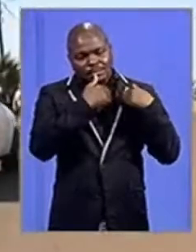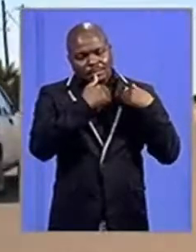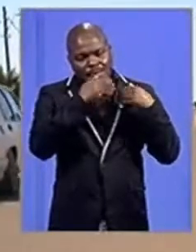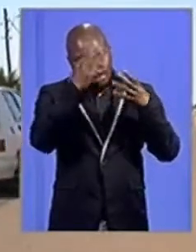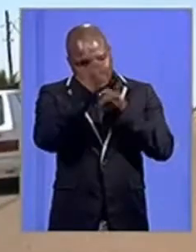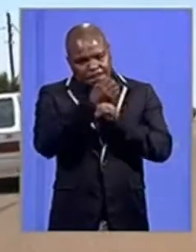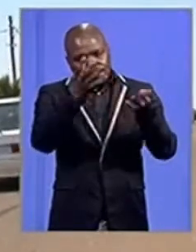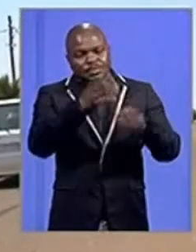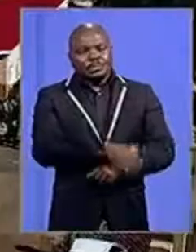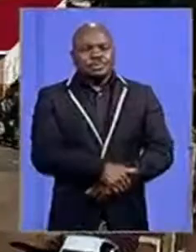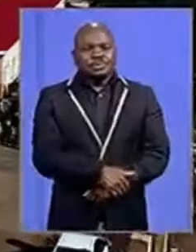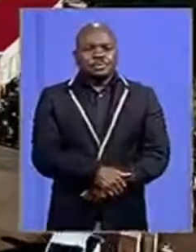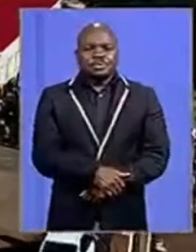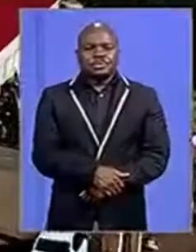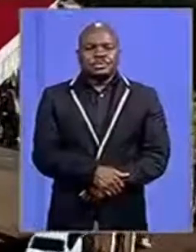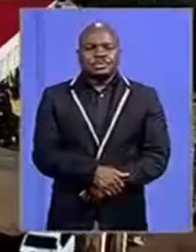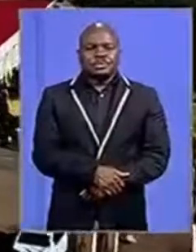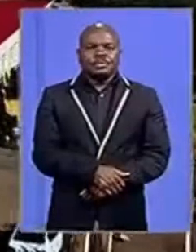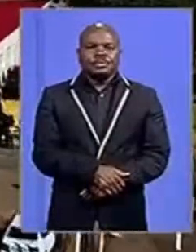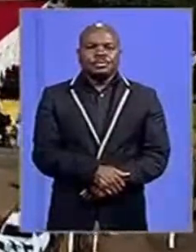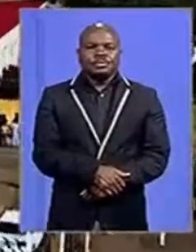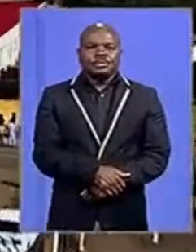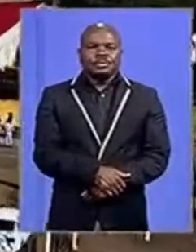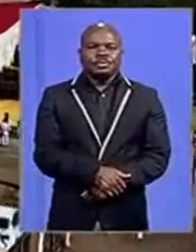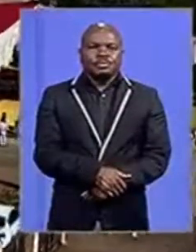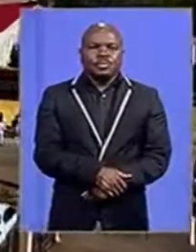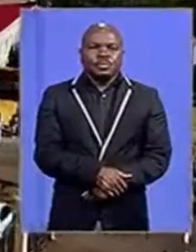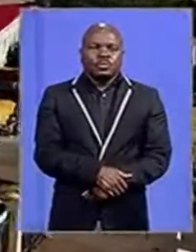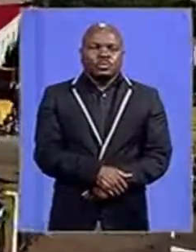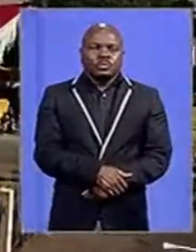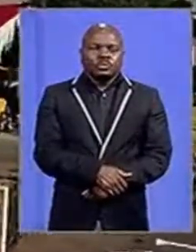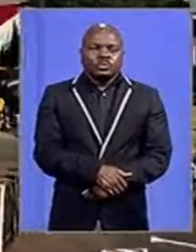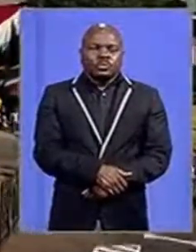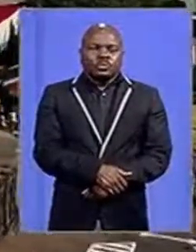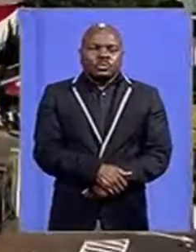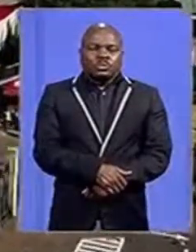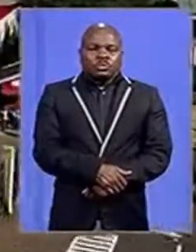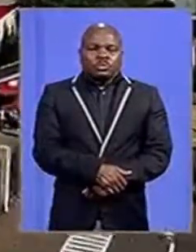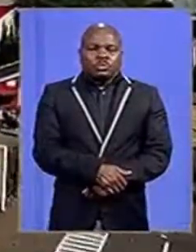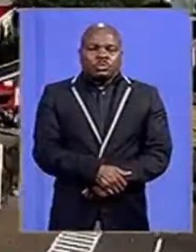Ke Maage ke tla mohlabe wa ditaba tša SABC Eldorado Park.